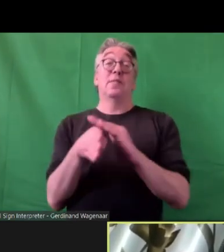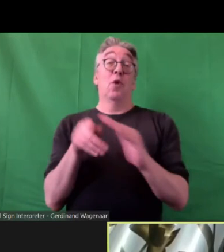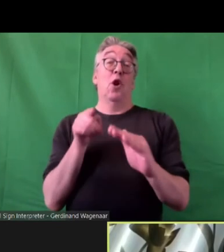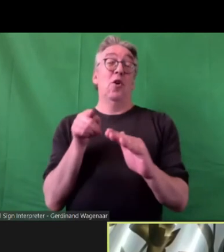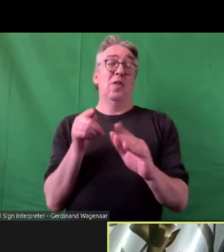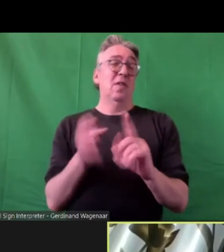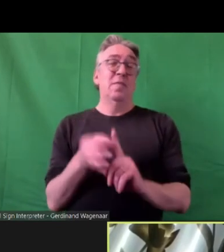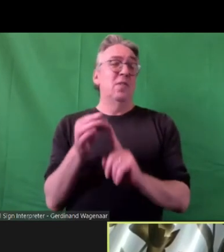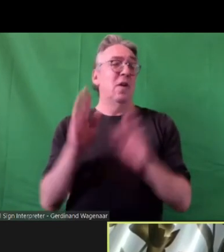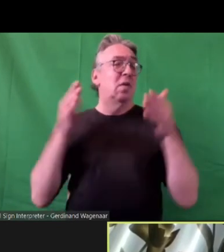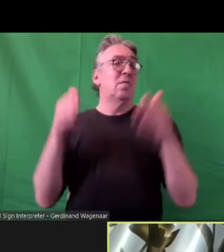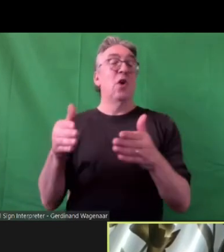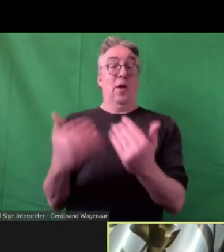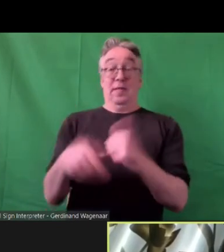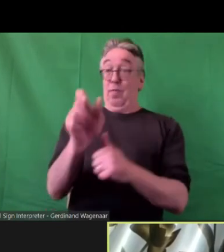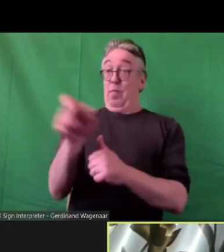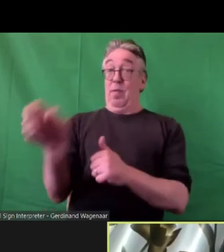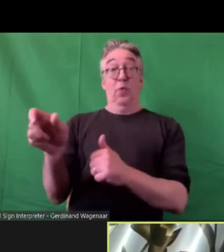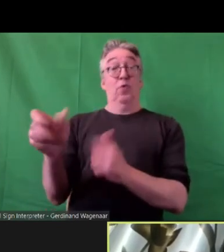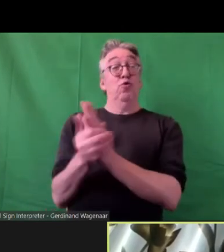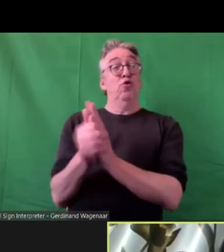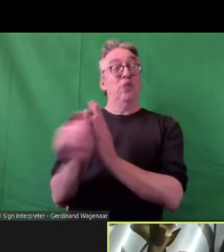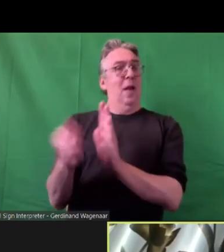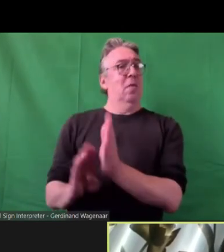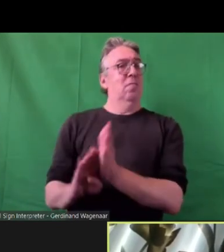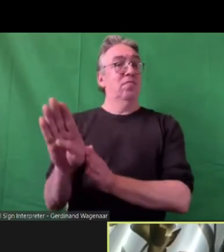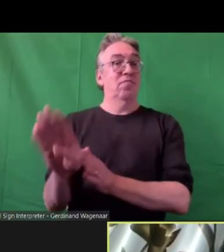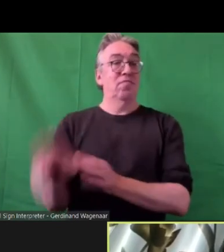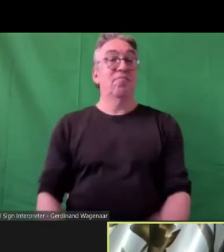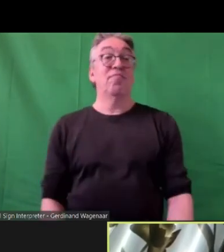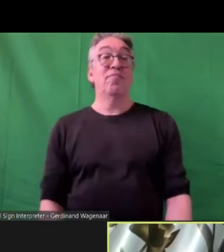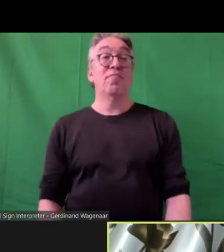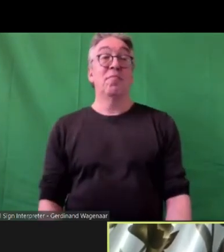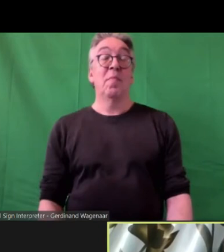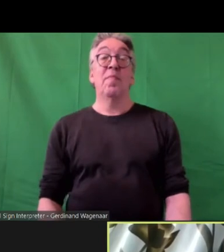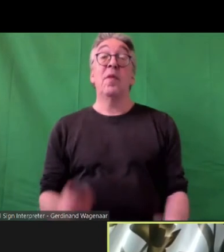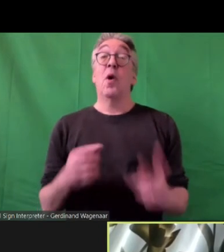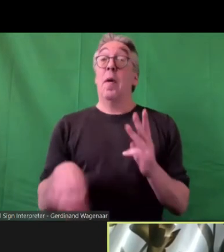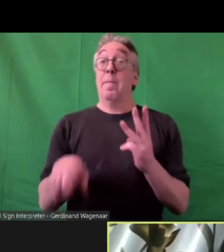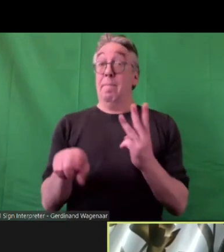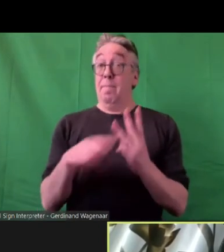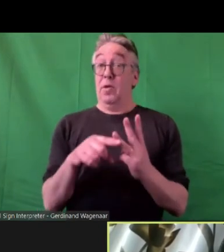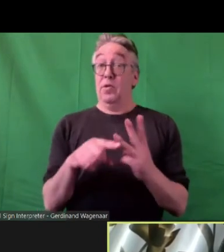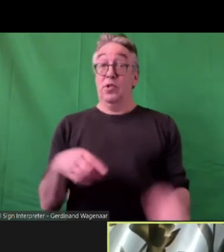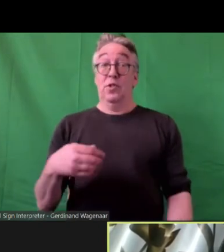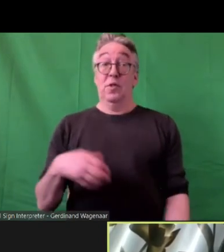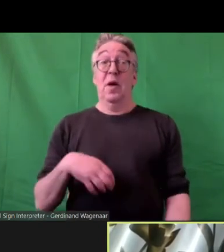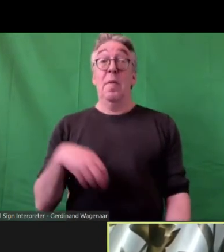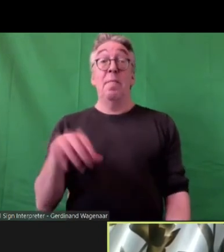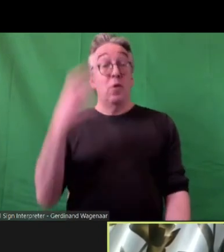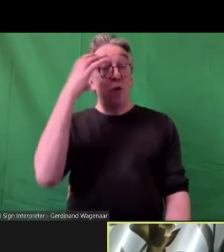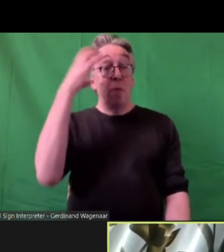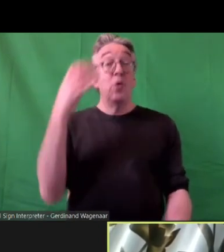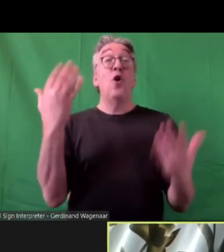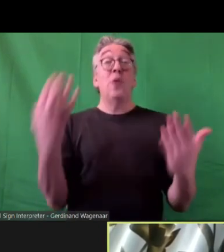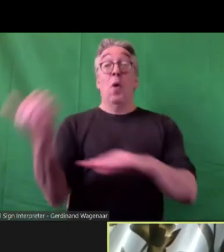And also Bangladesh government, ICT division are developing another e-learning platform only for persons